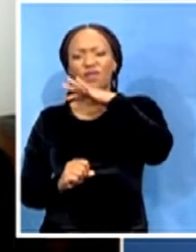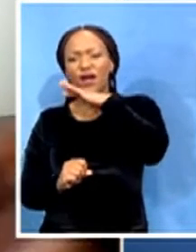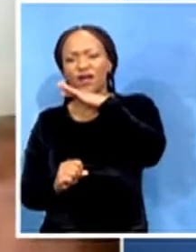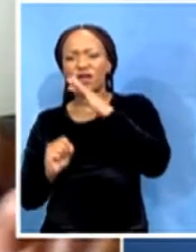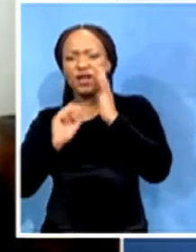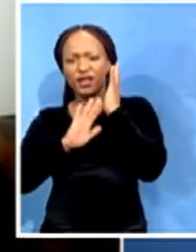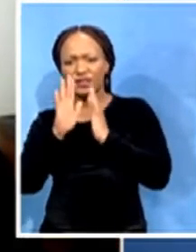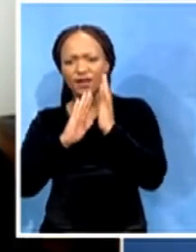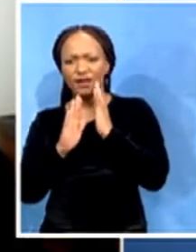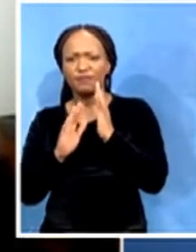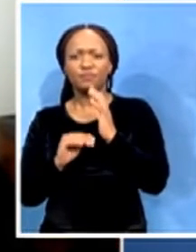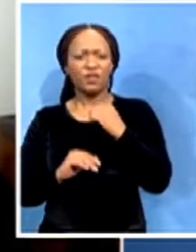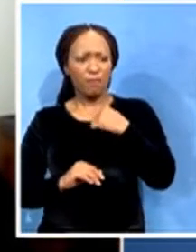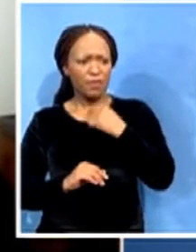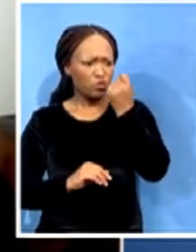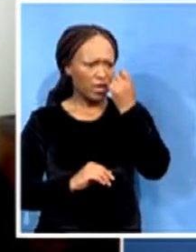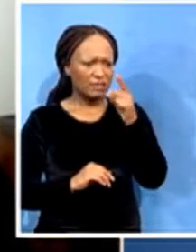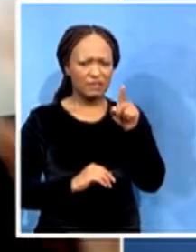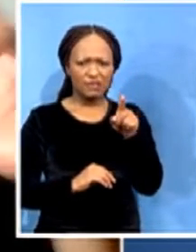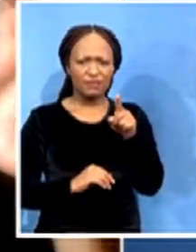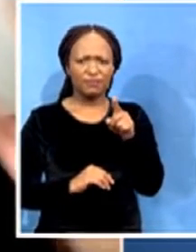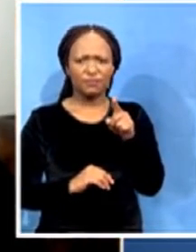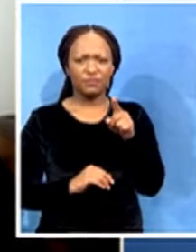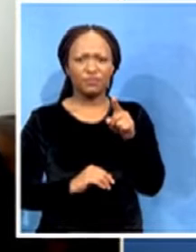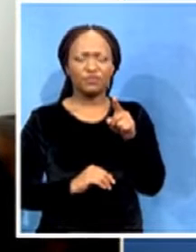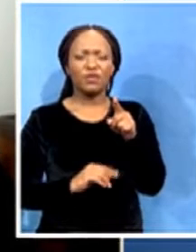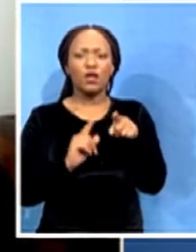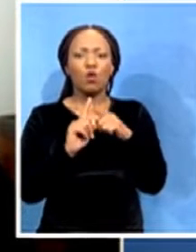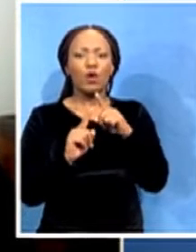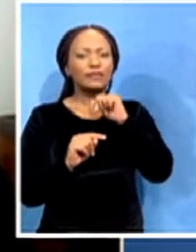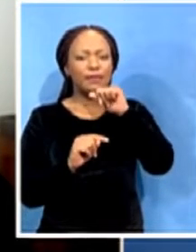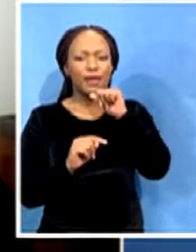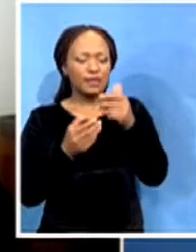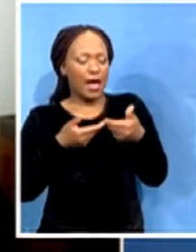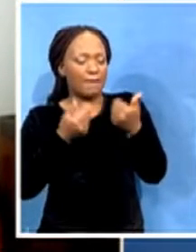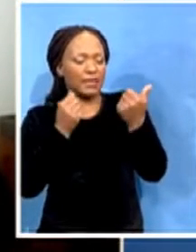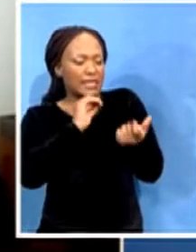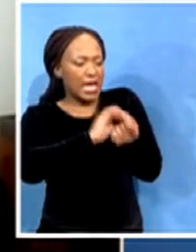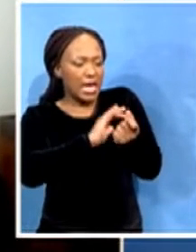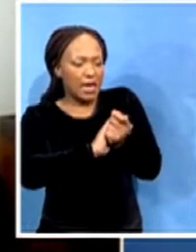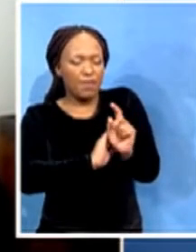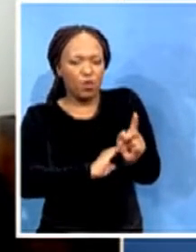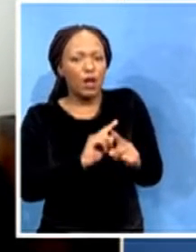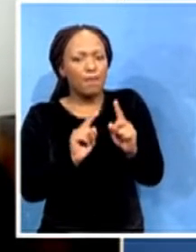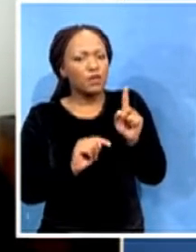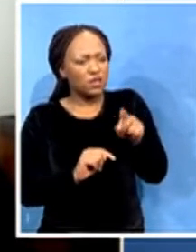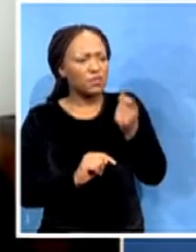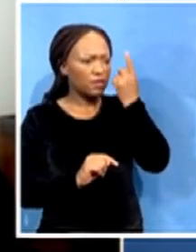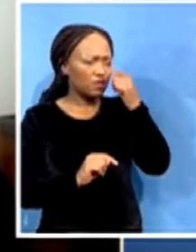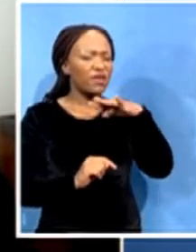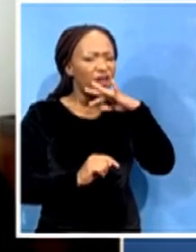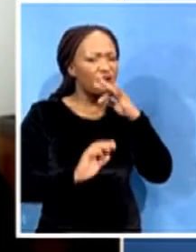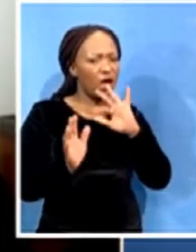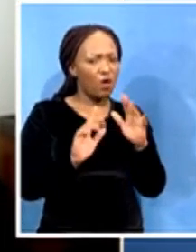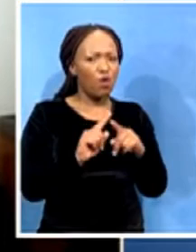doesn't justify what the apartheid government did, but it just let me in on that psyche. So coming outside of myself and learning